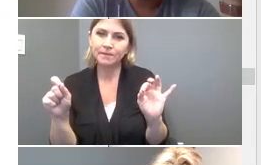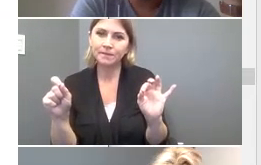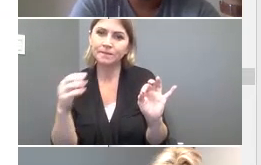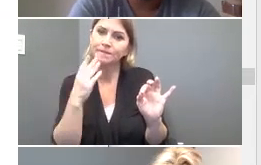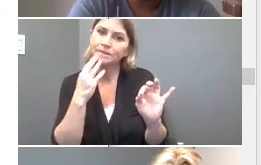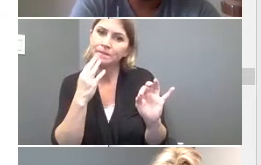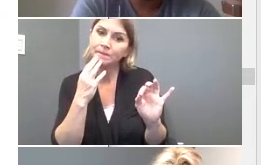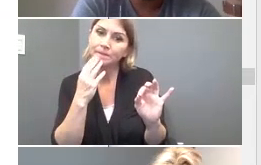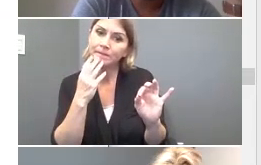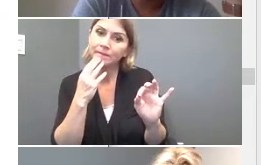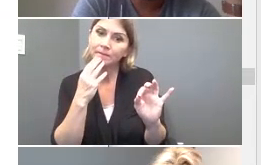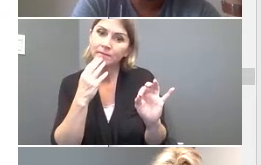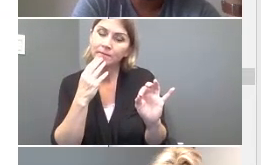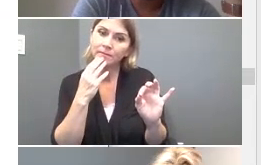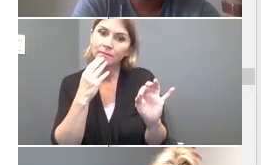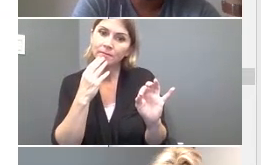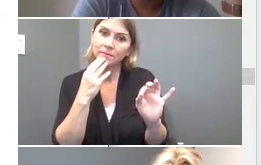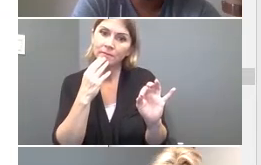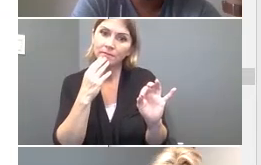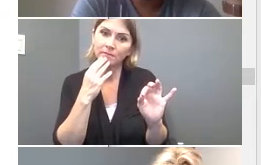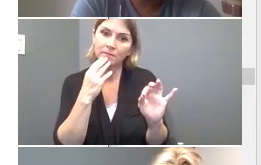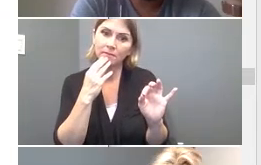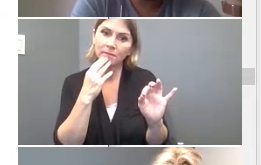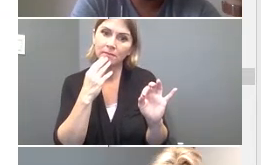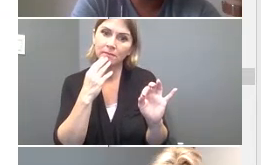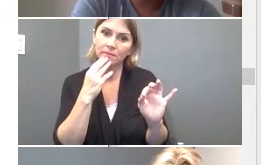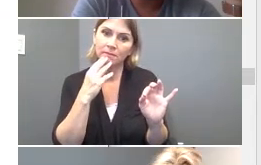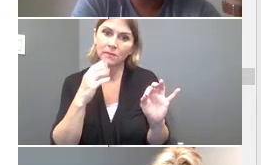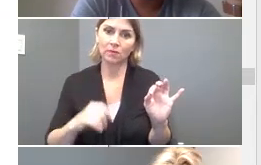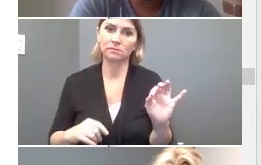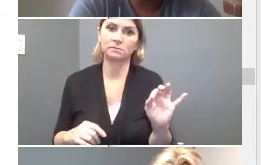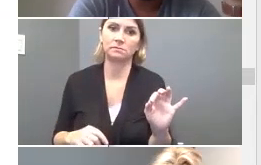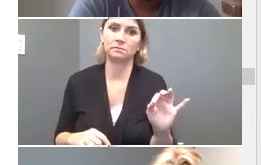I did it wrong. It should be here. Oh, come on.